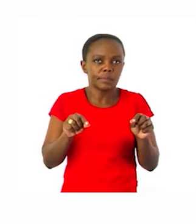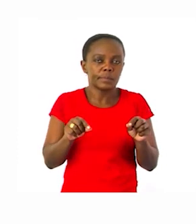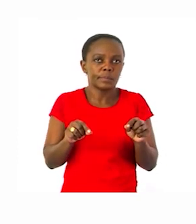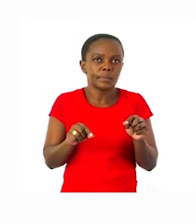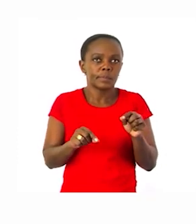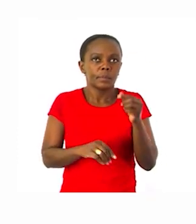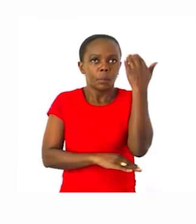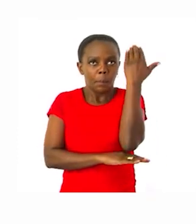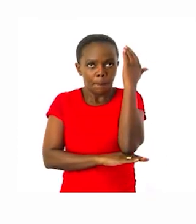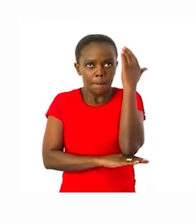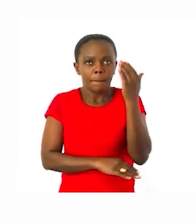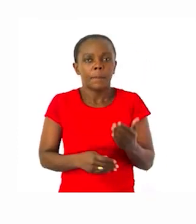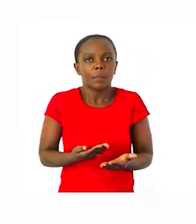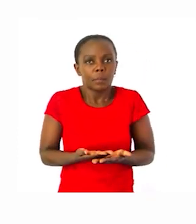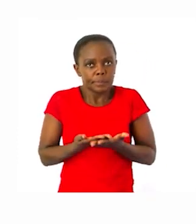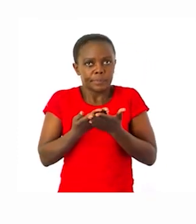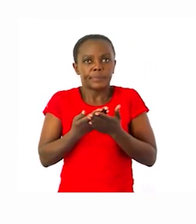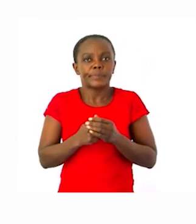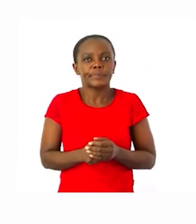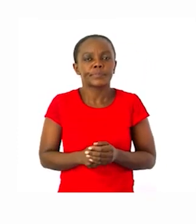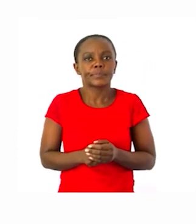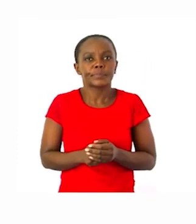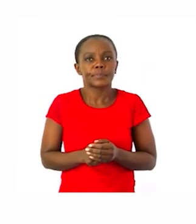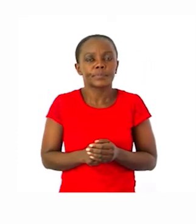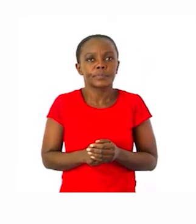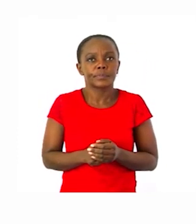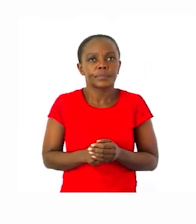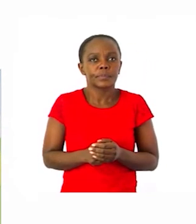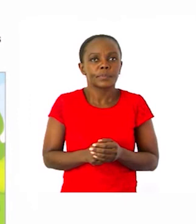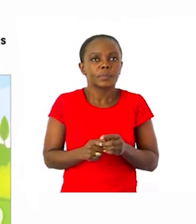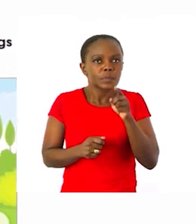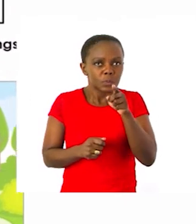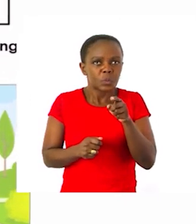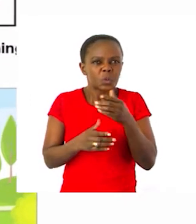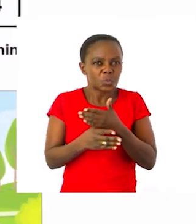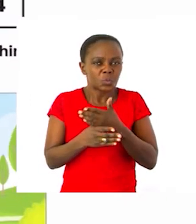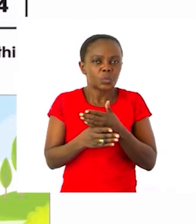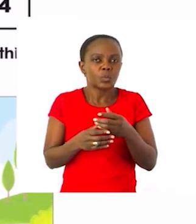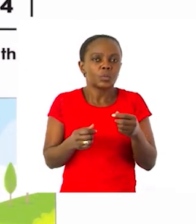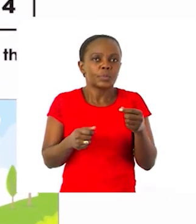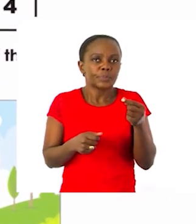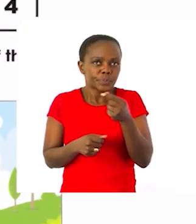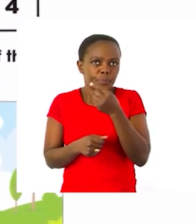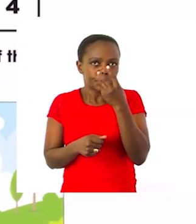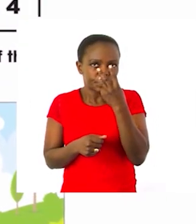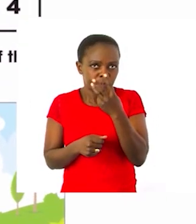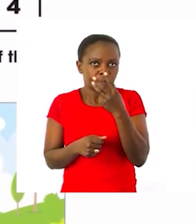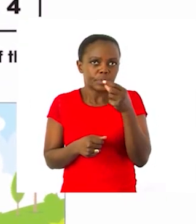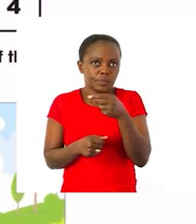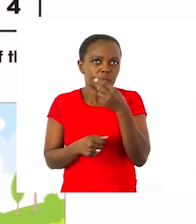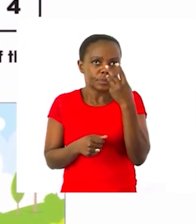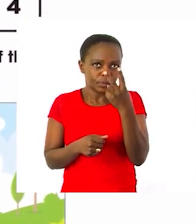the picture that you see there. This is for both grade 2s and grade 3s. Have fun doing